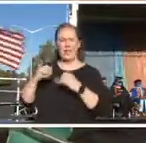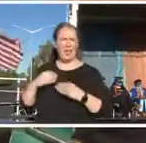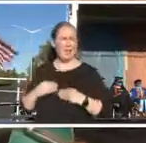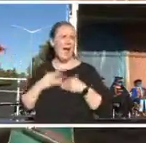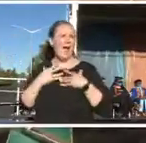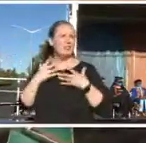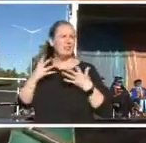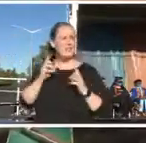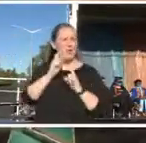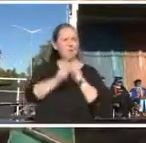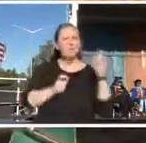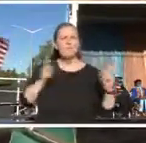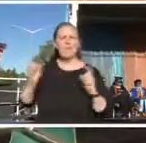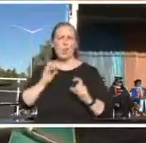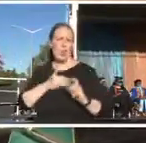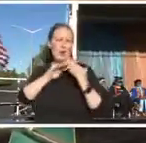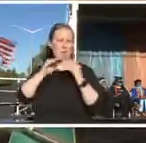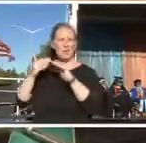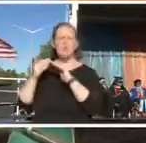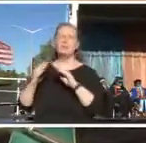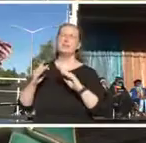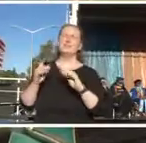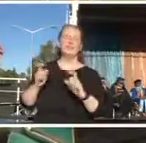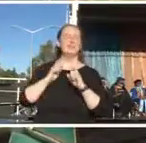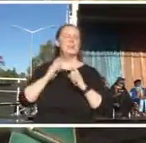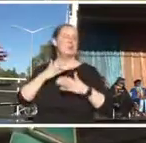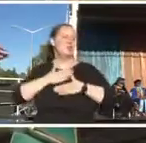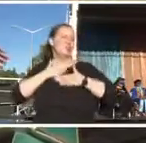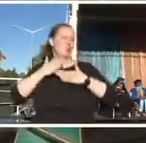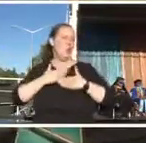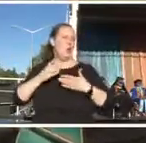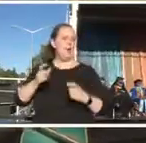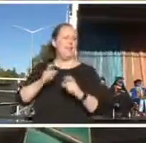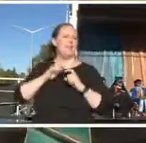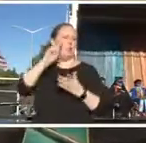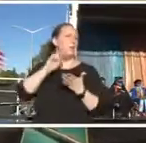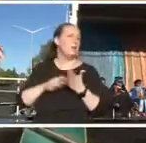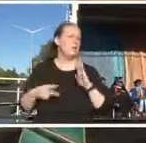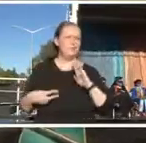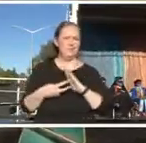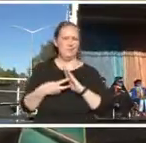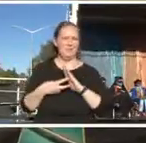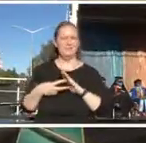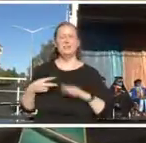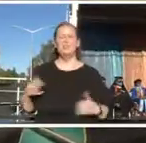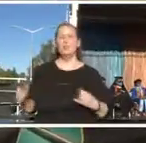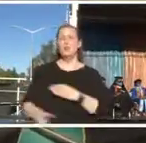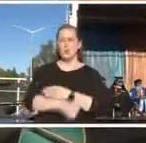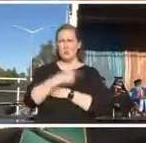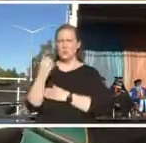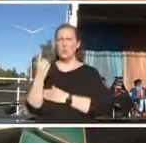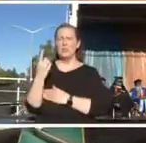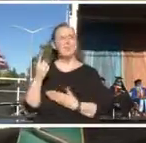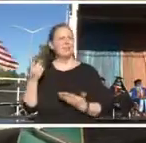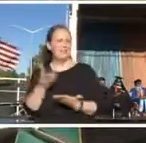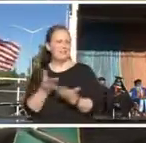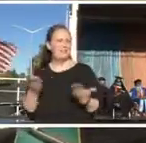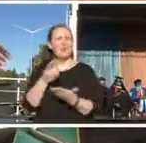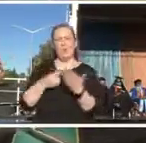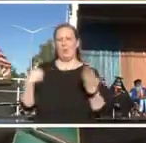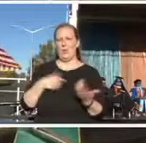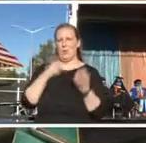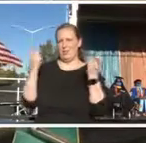back to the community has given me joy and purpose. Today, this is what we